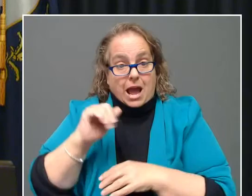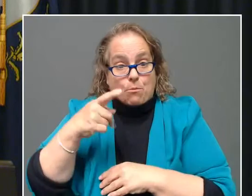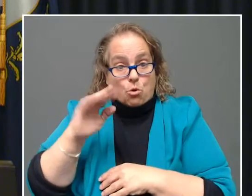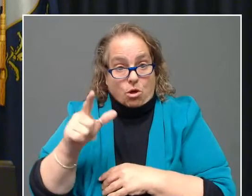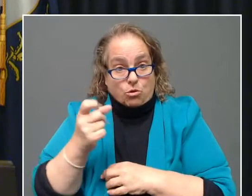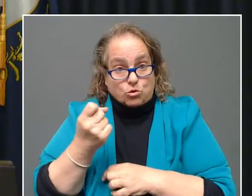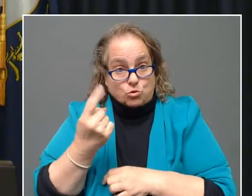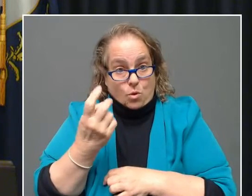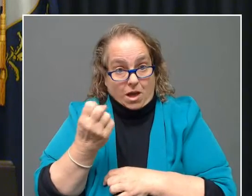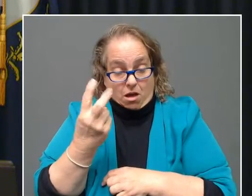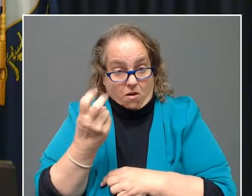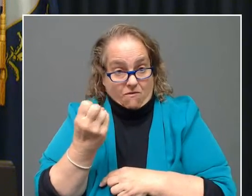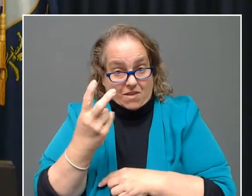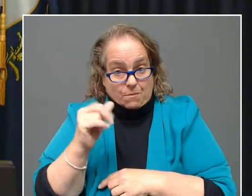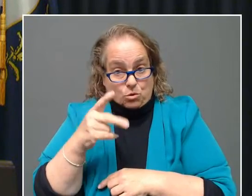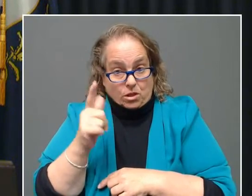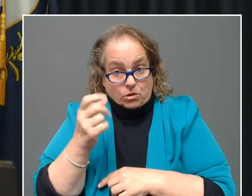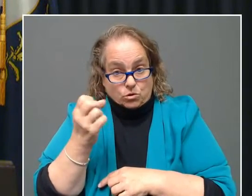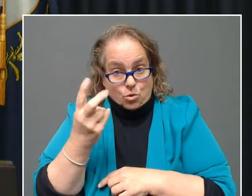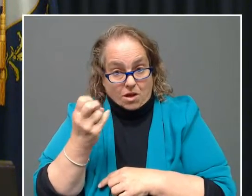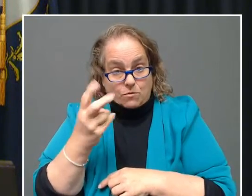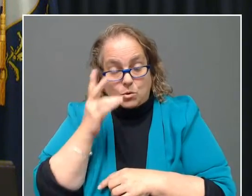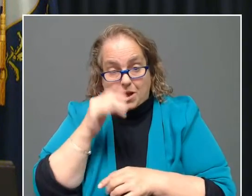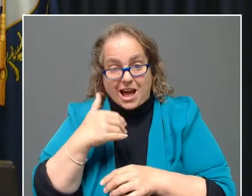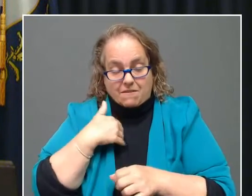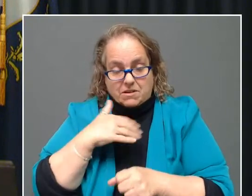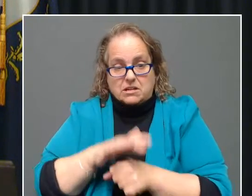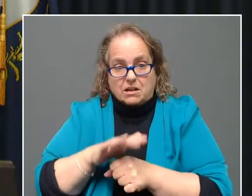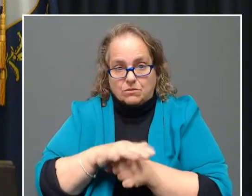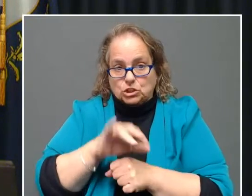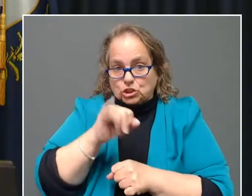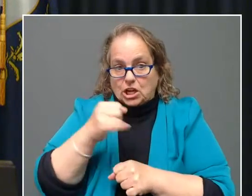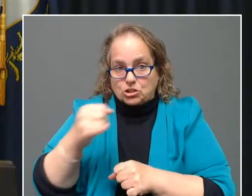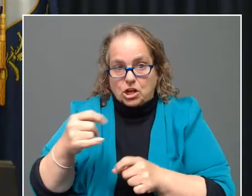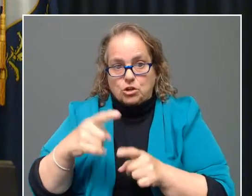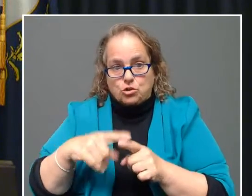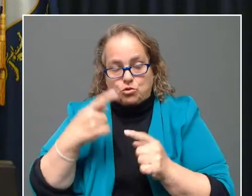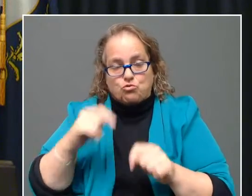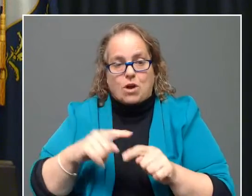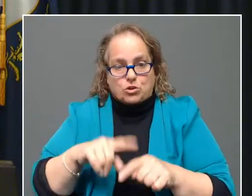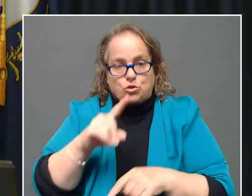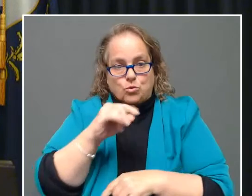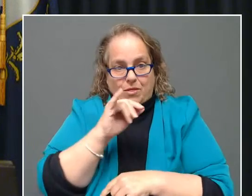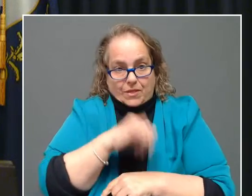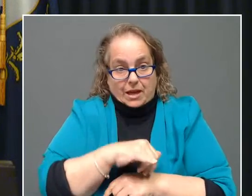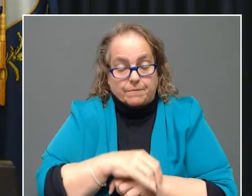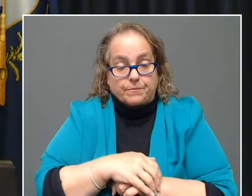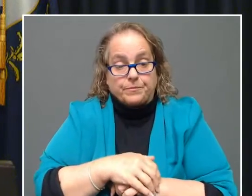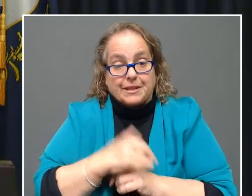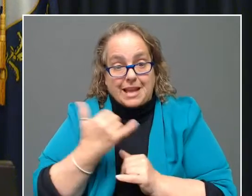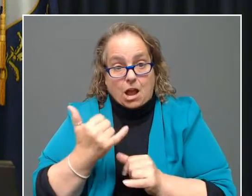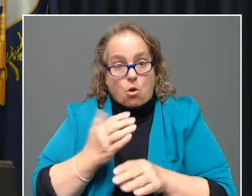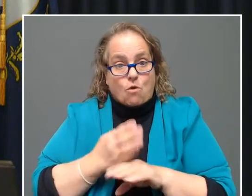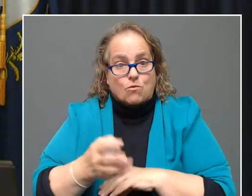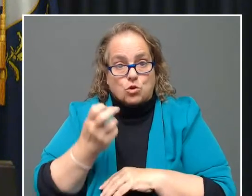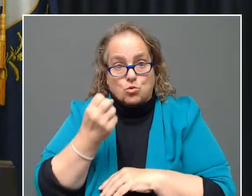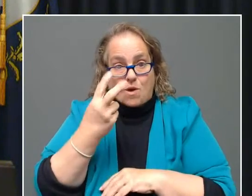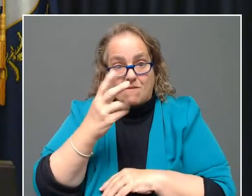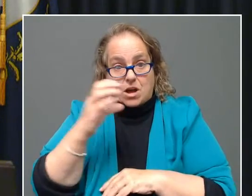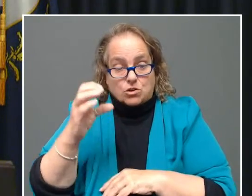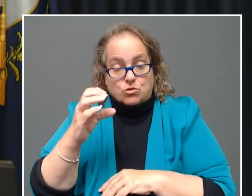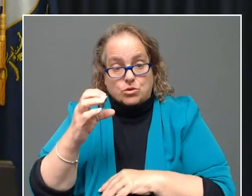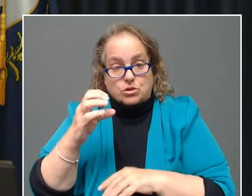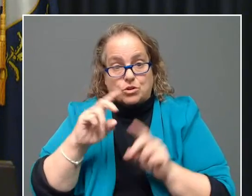will have the amount of J&J to do that. And right now, over 1,200 Department of Corrections